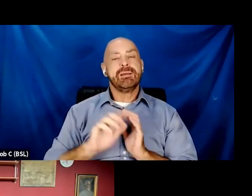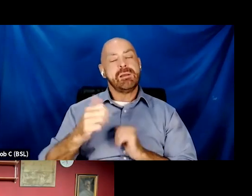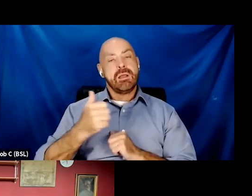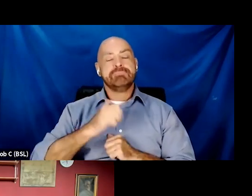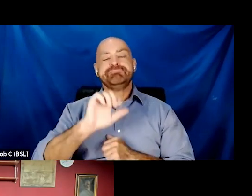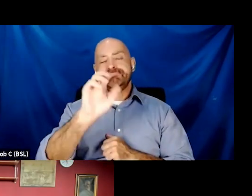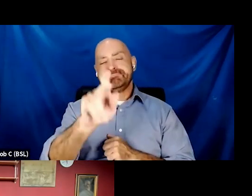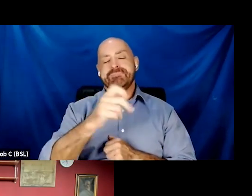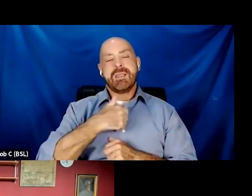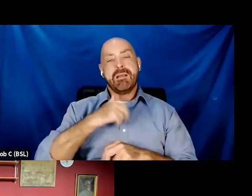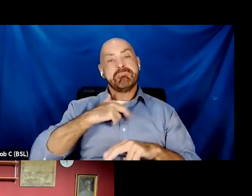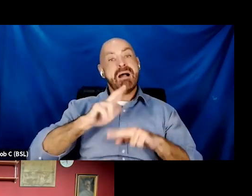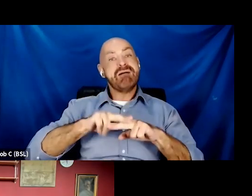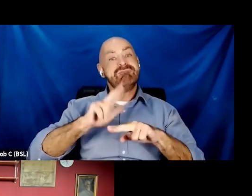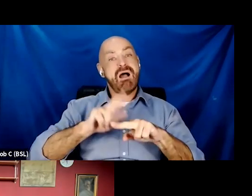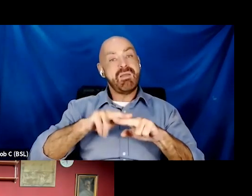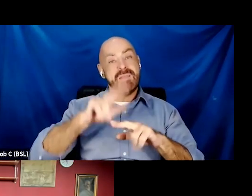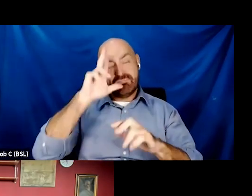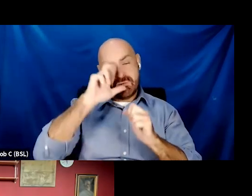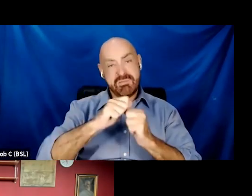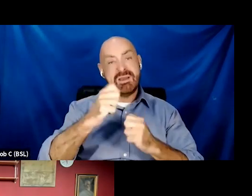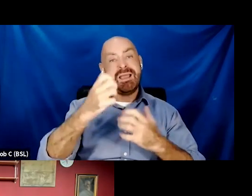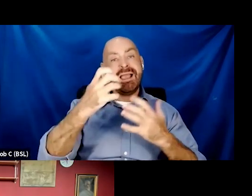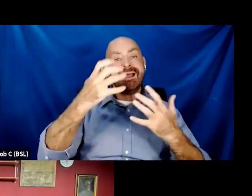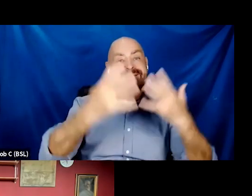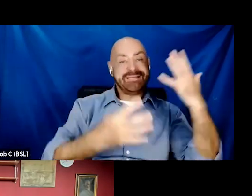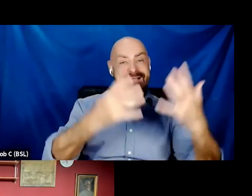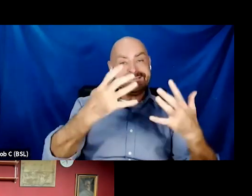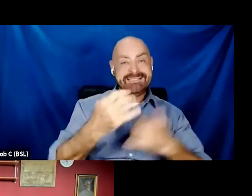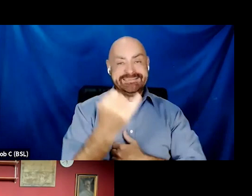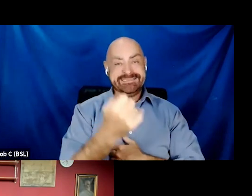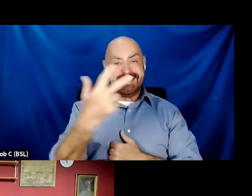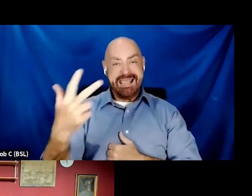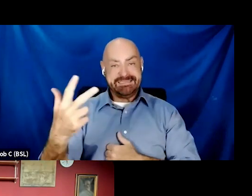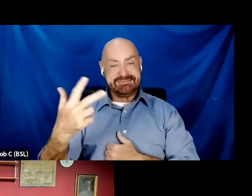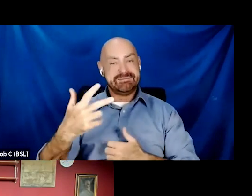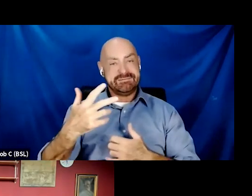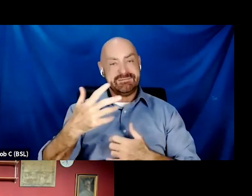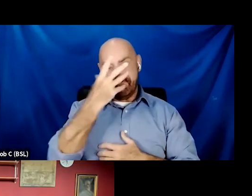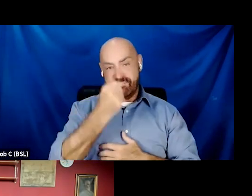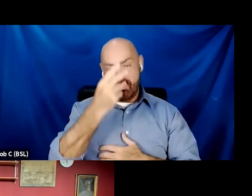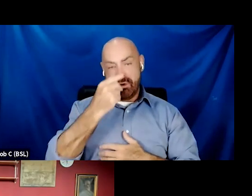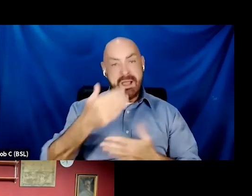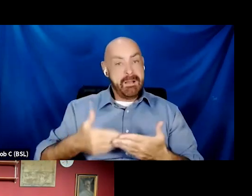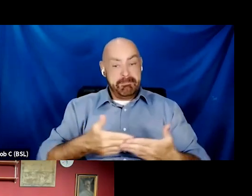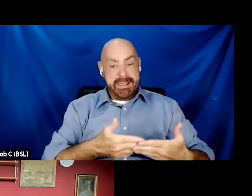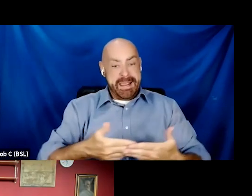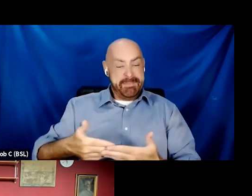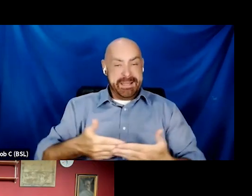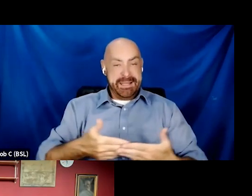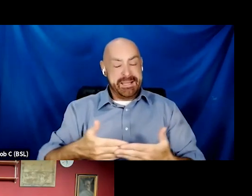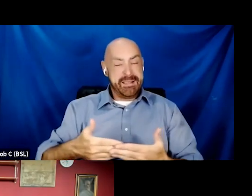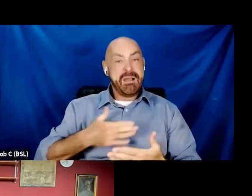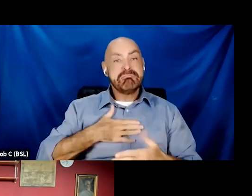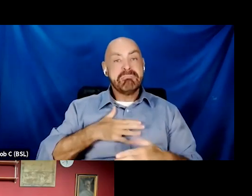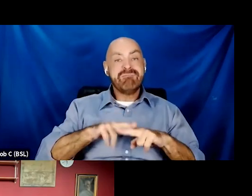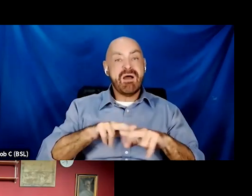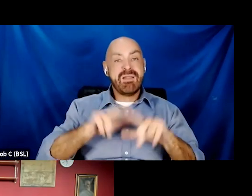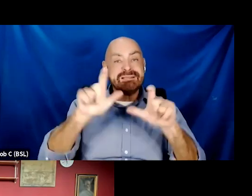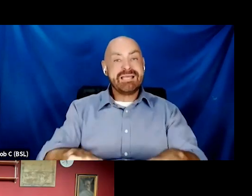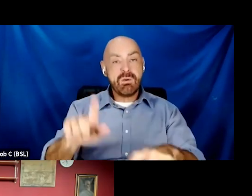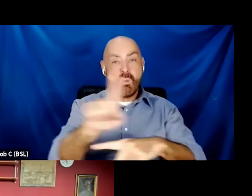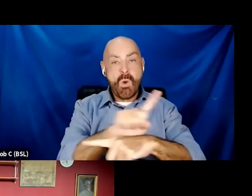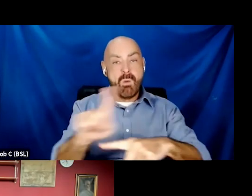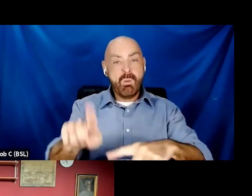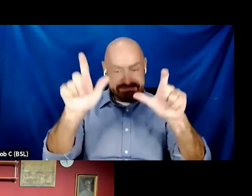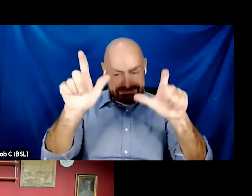the 1968 flu. I was a baby. It was the only week he's ever been in bed for a week. He couldn't move, and you can